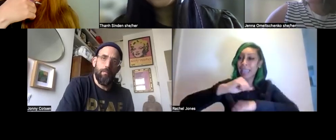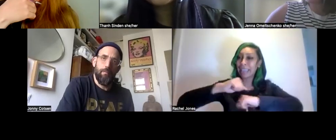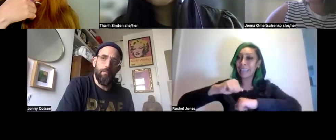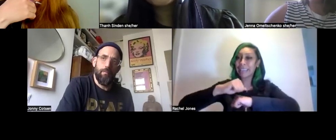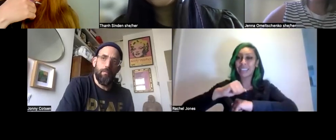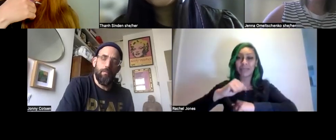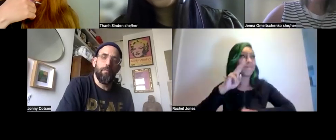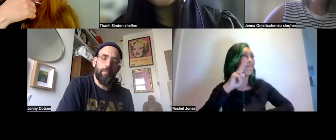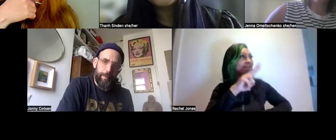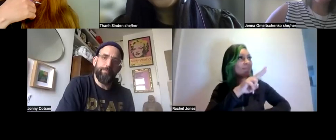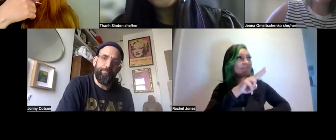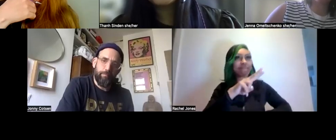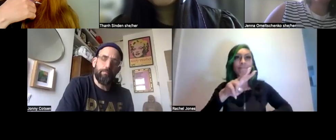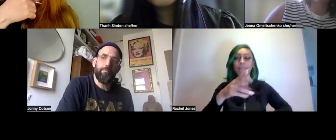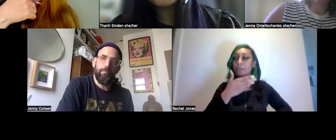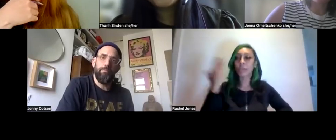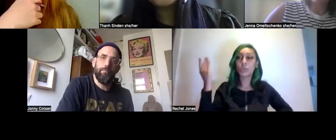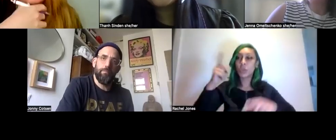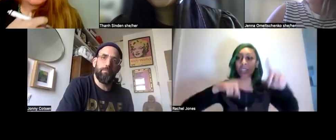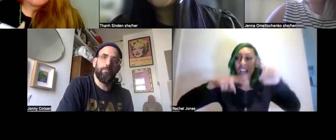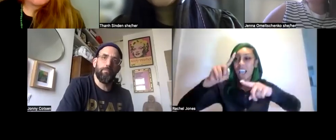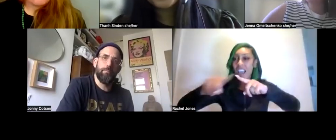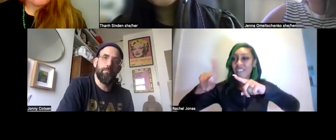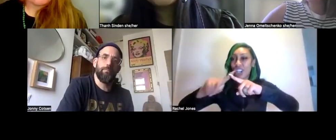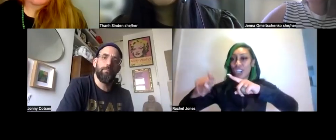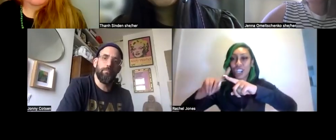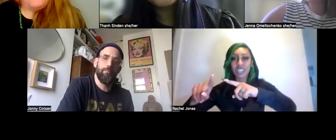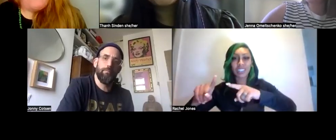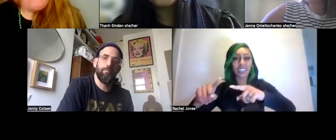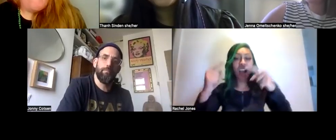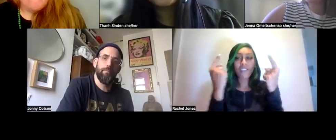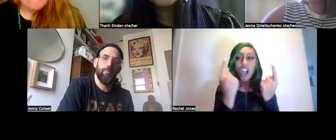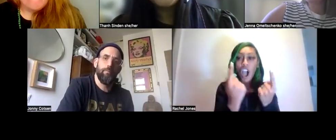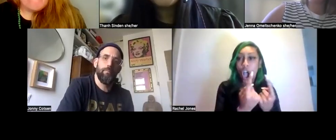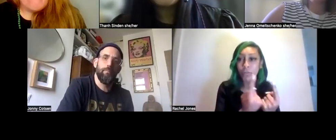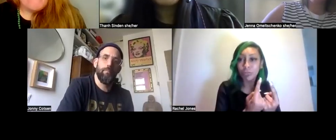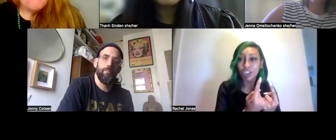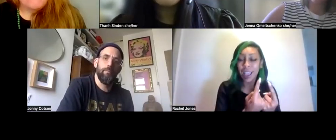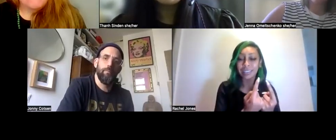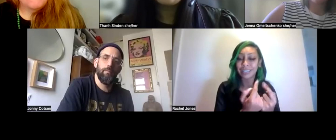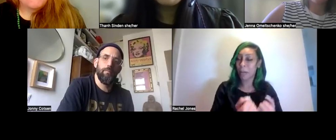the diverse stories and stories of objects and belonging